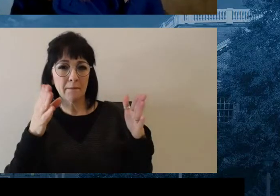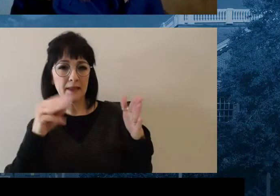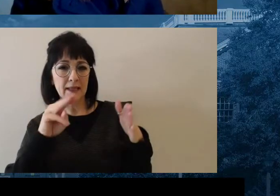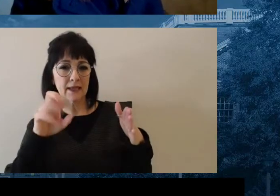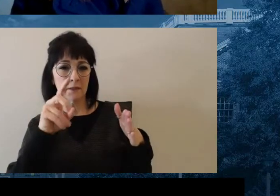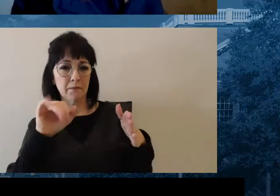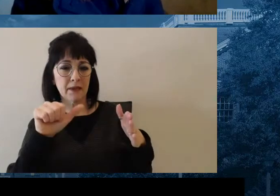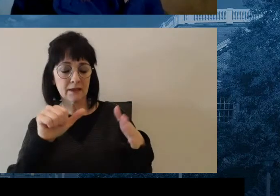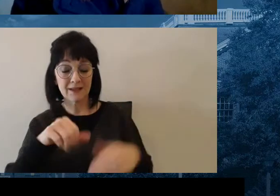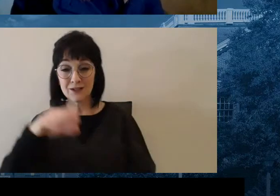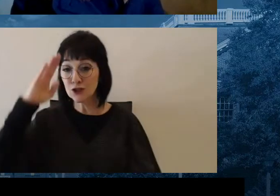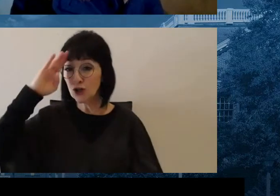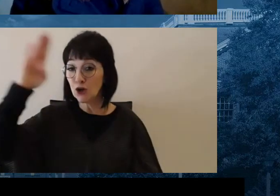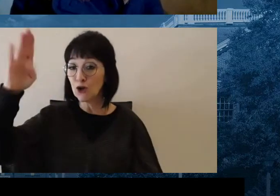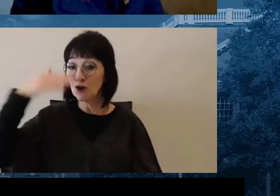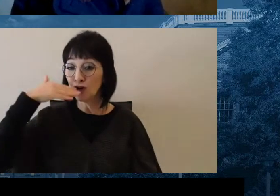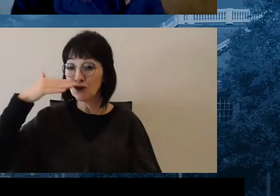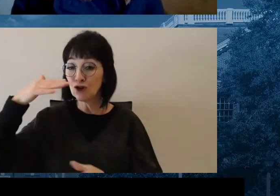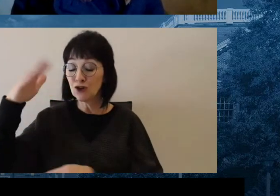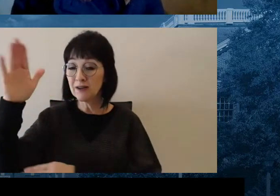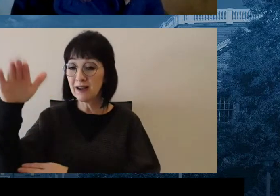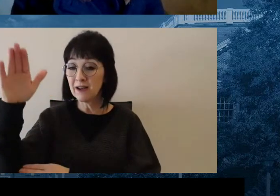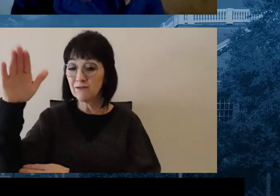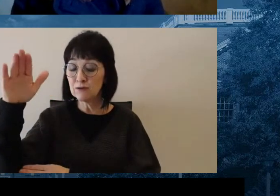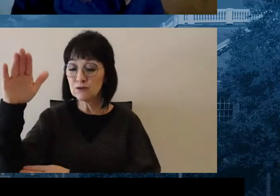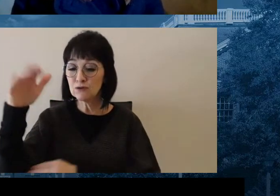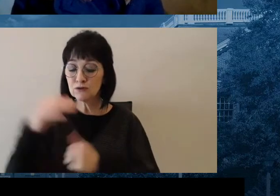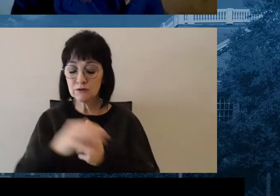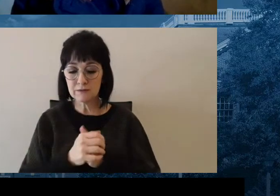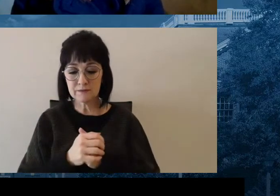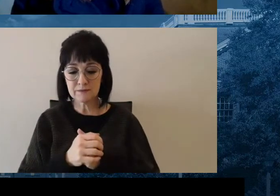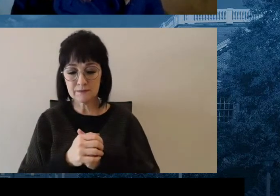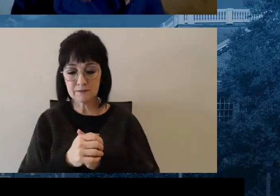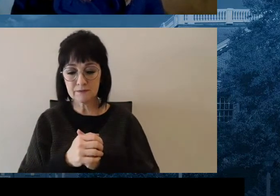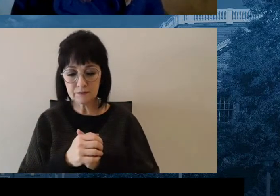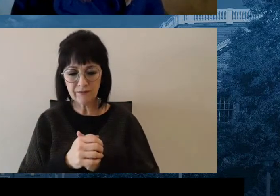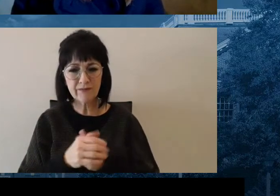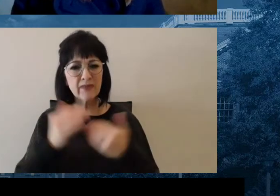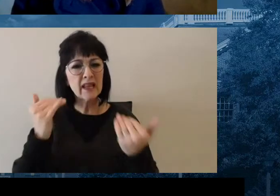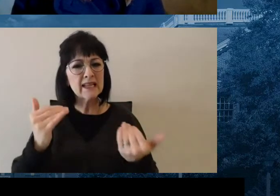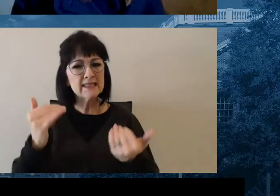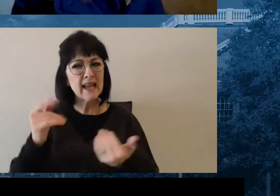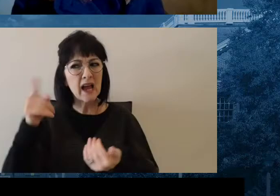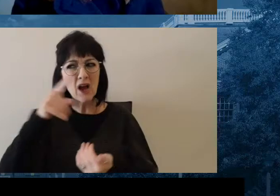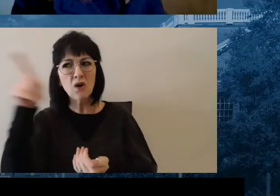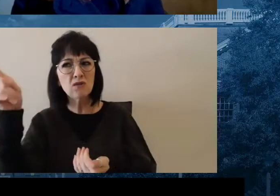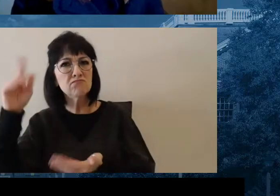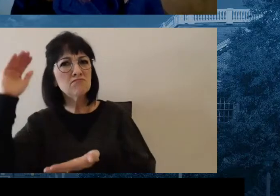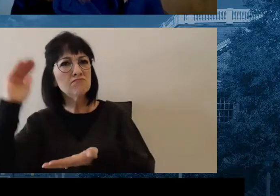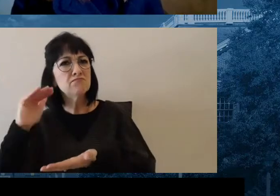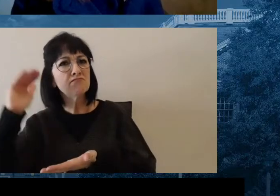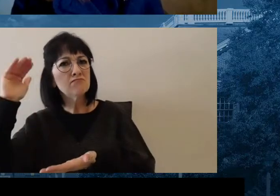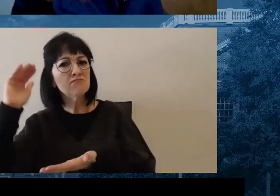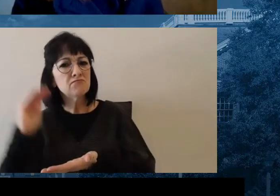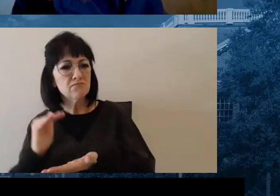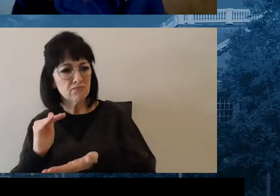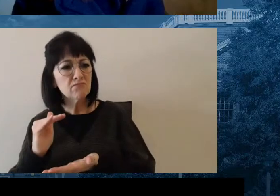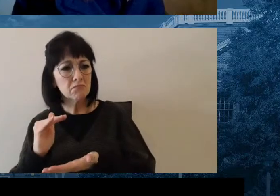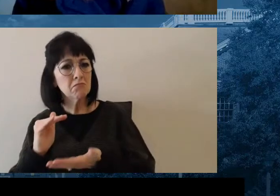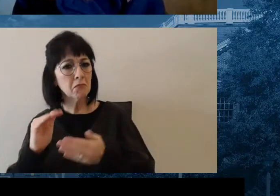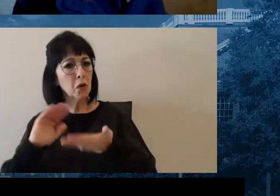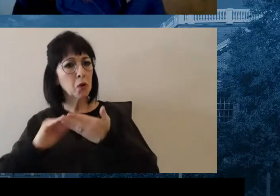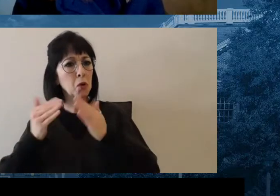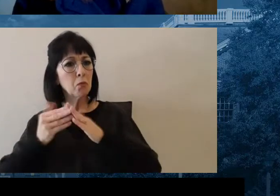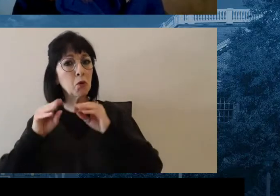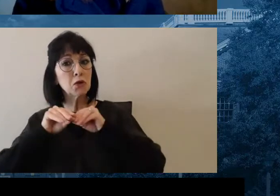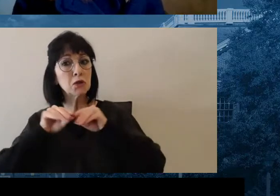Good afternoon, everyone. With the reduction in community spread over the past few weeks, is the state developing a sense